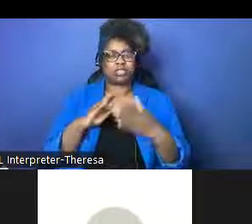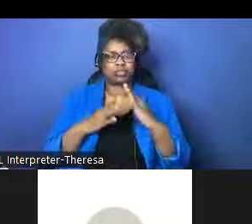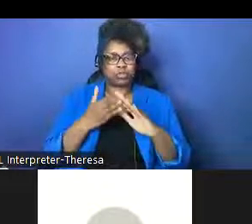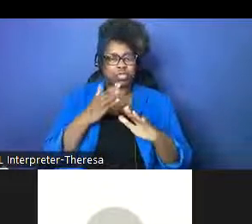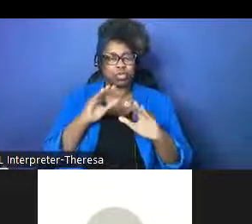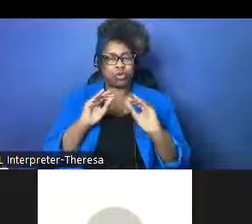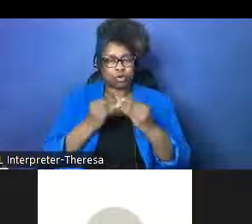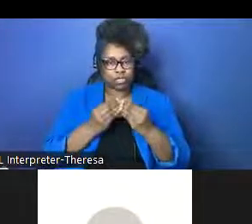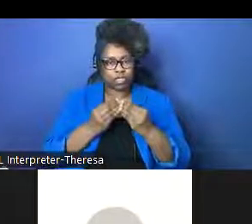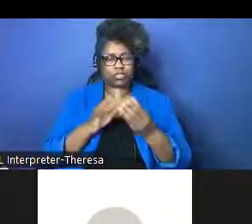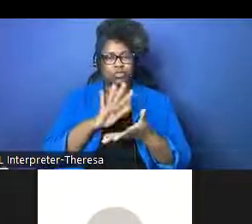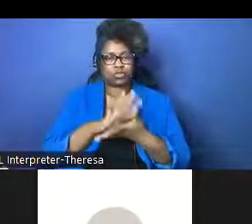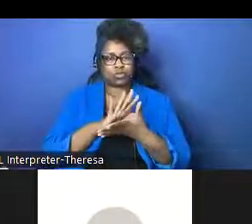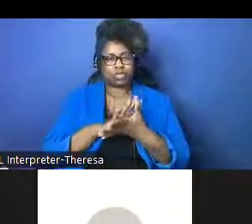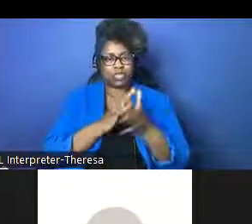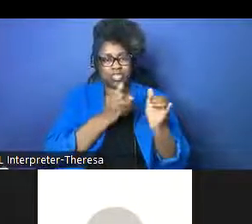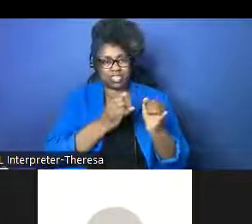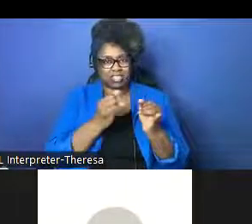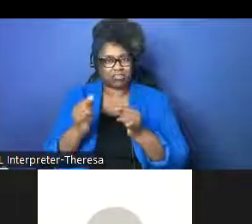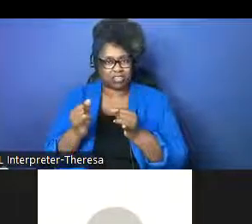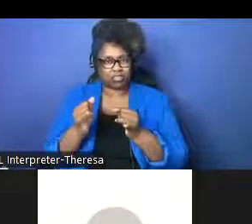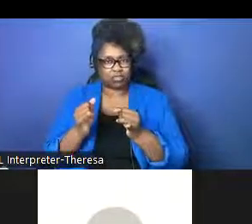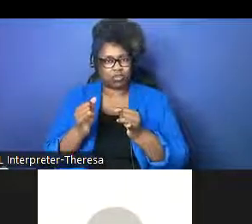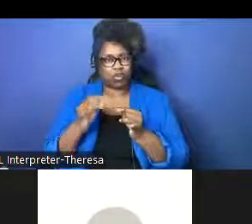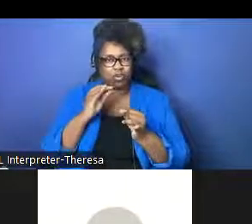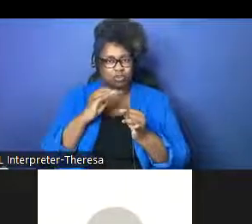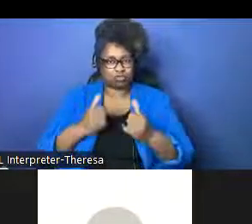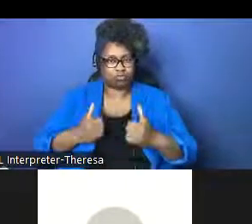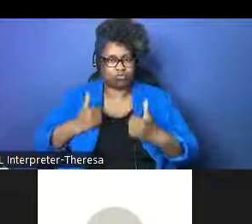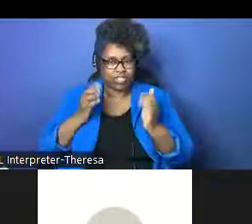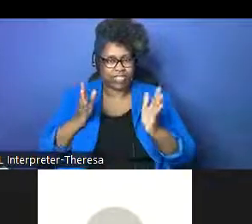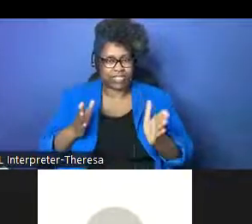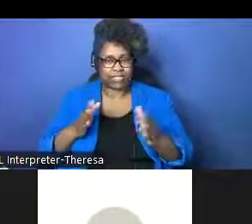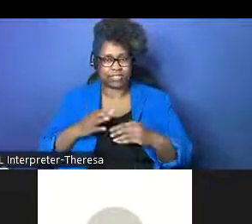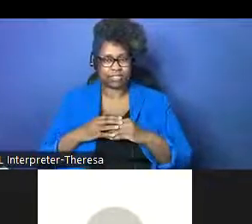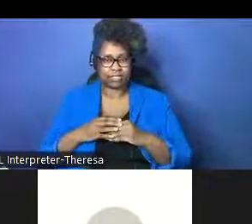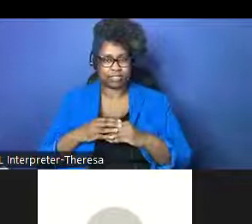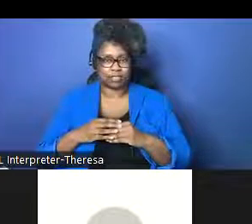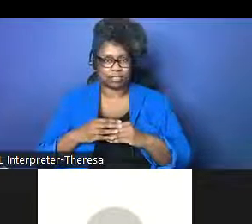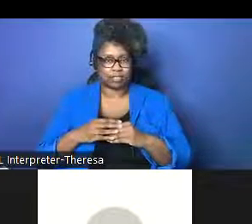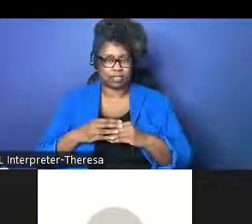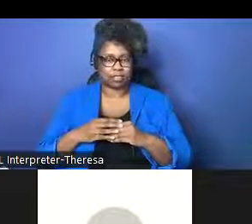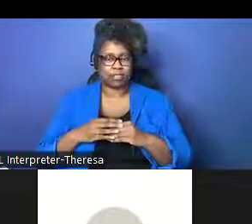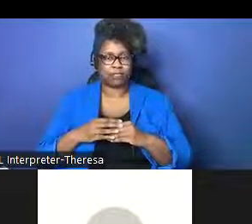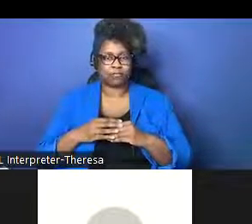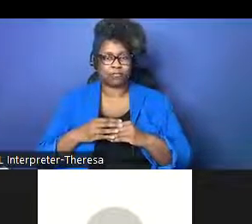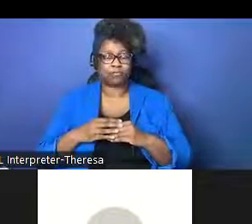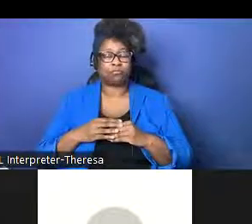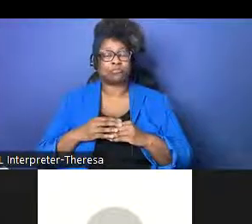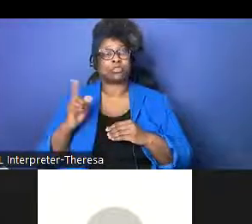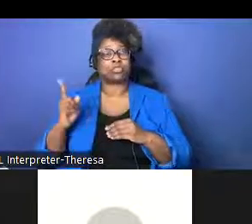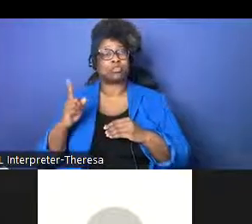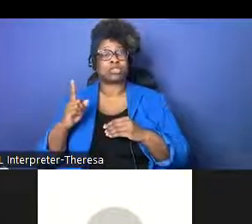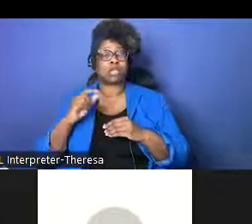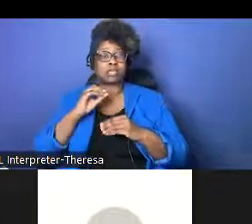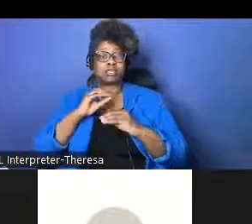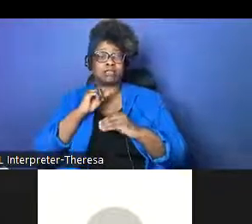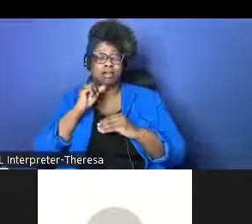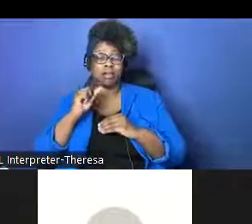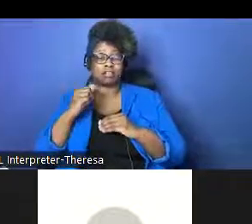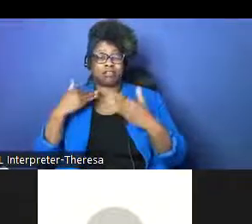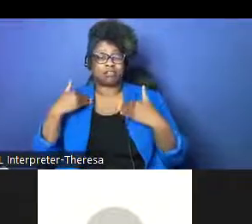individual residents. And just to note that a lot of our, if not all of our non-physical solutions are really focused on